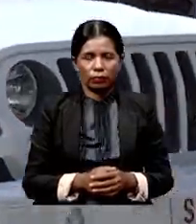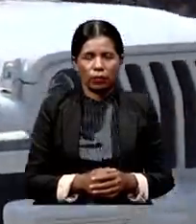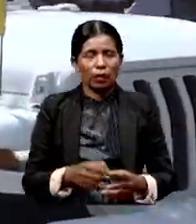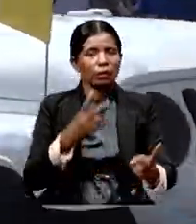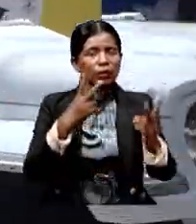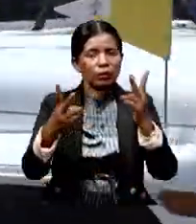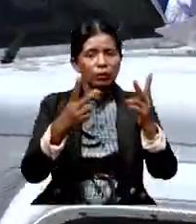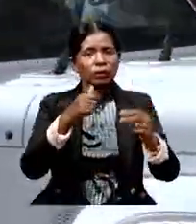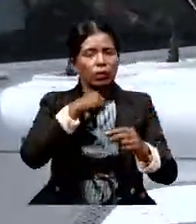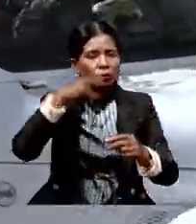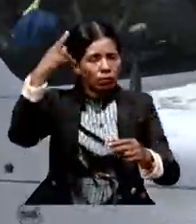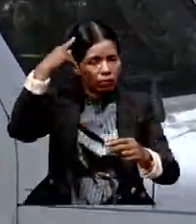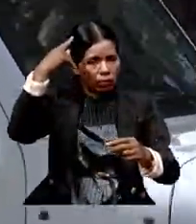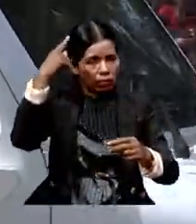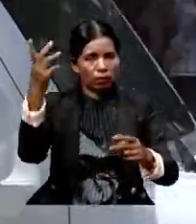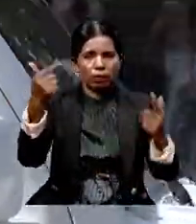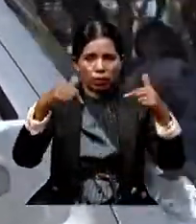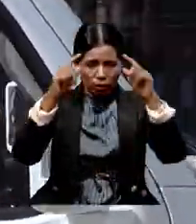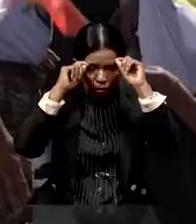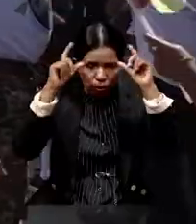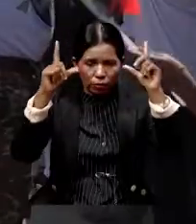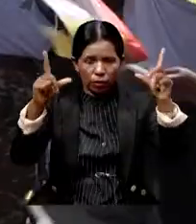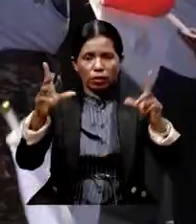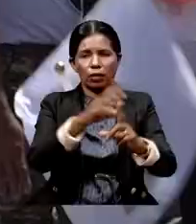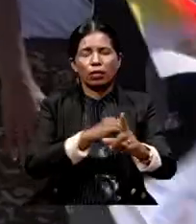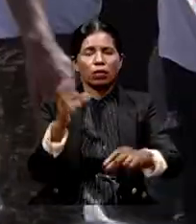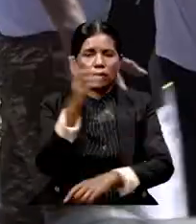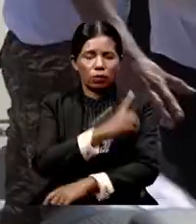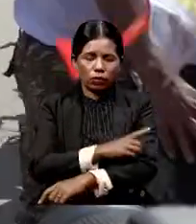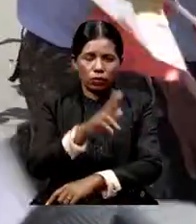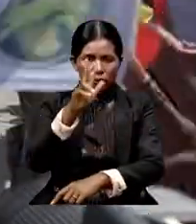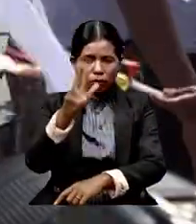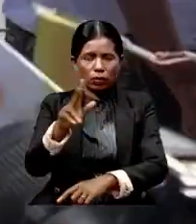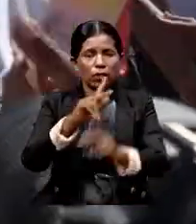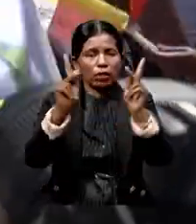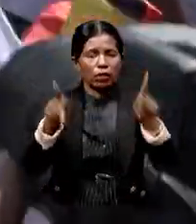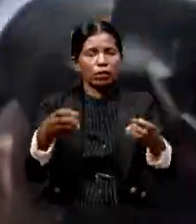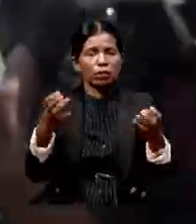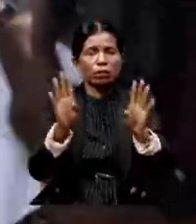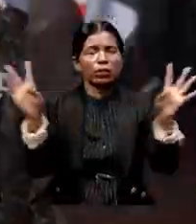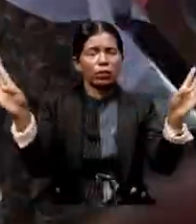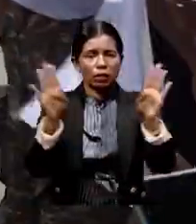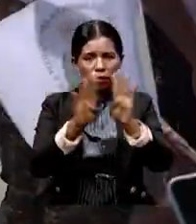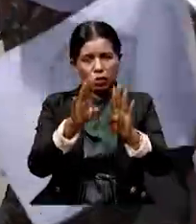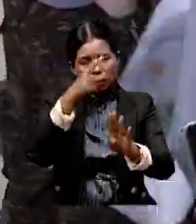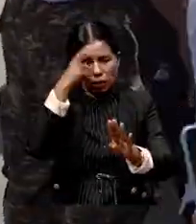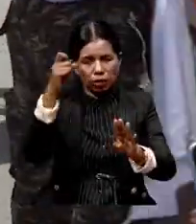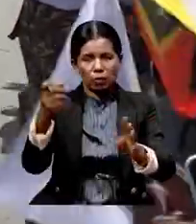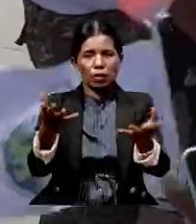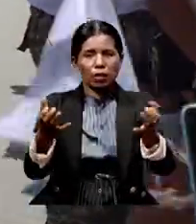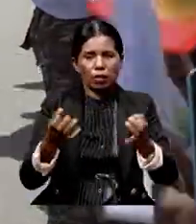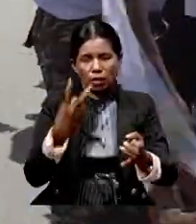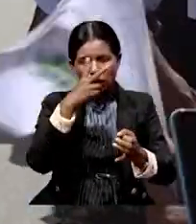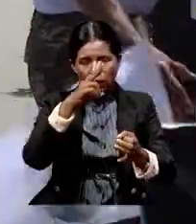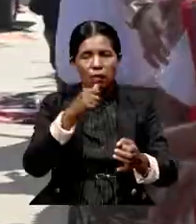Visita sua santidade Papa Francisco e a Timor-Leste durante Lorantolu, loza barak maktaka, tambaloza na insira hakarak